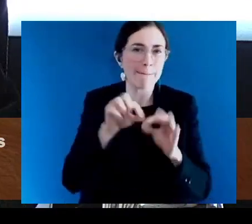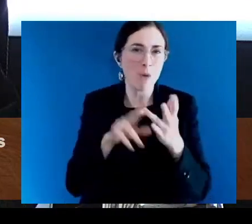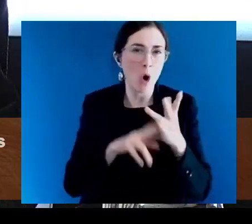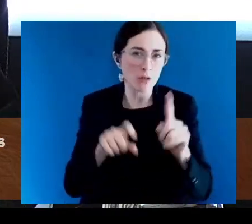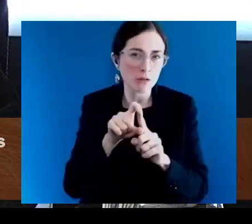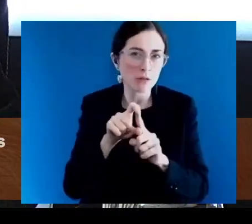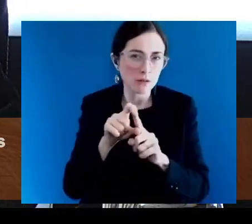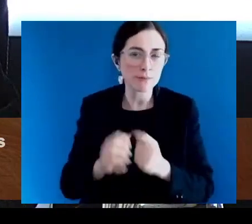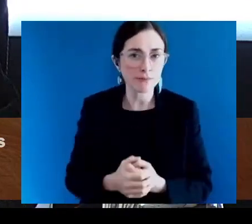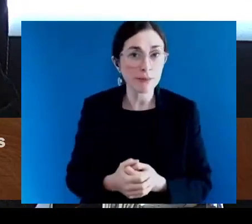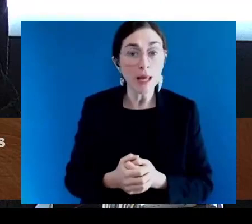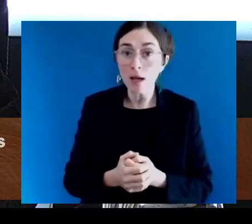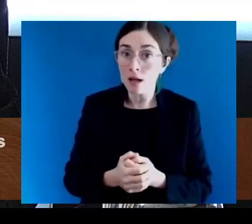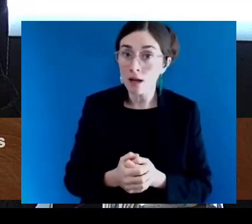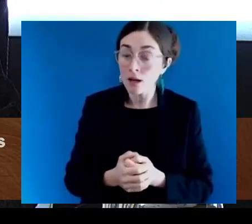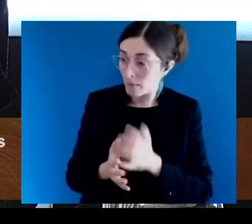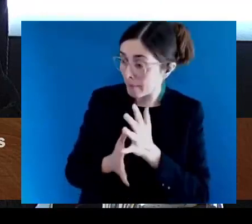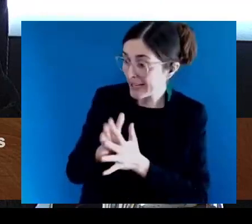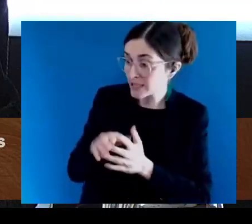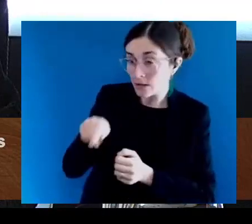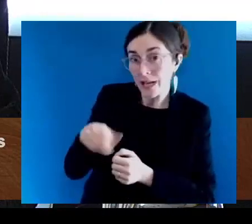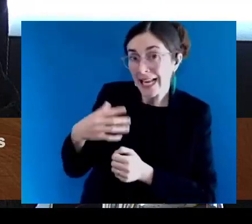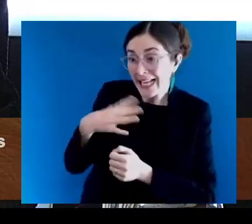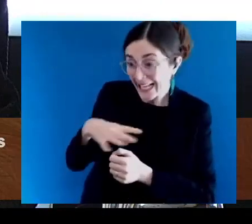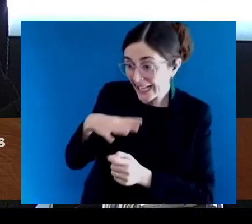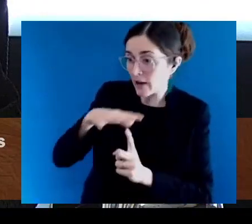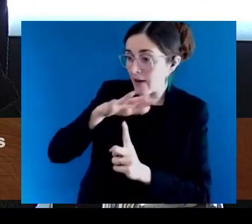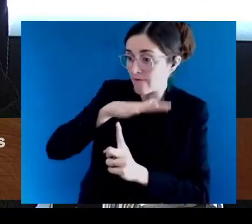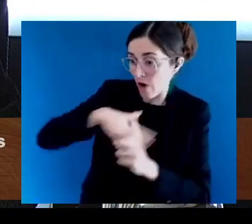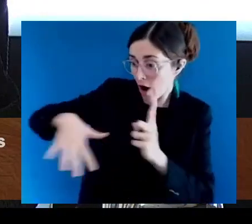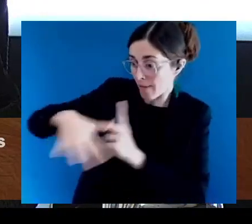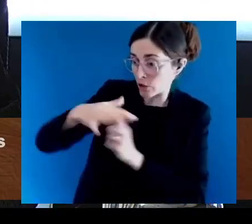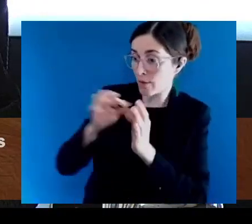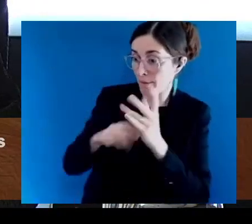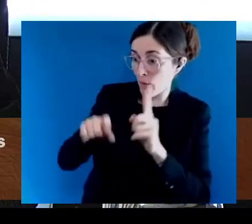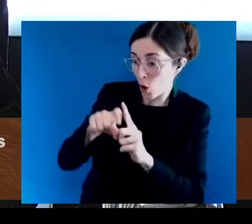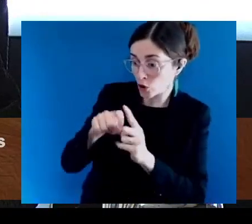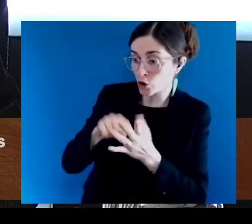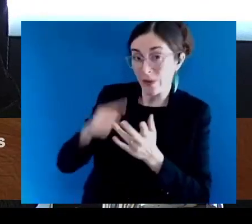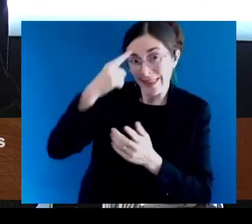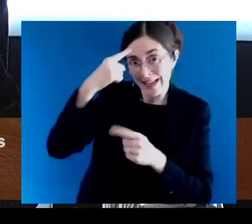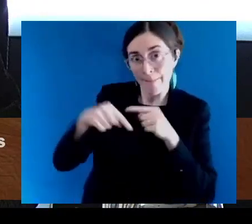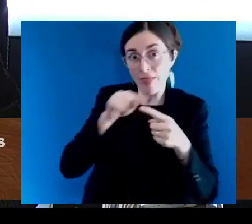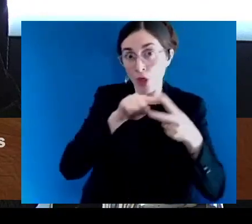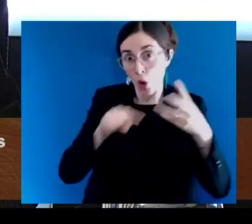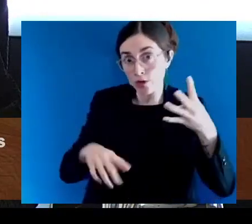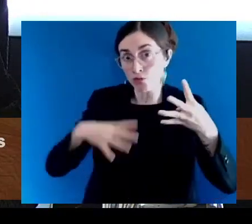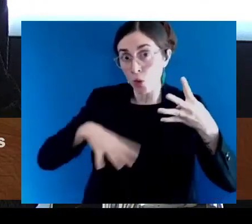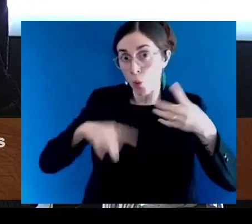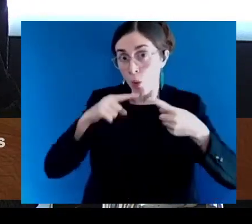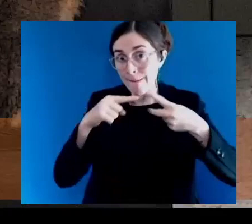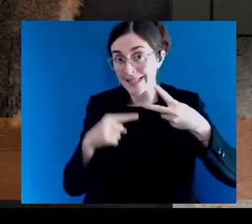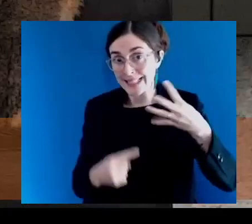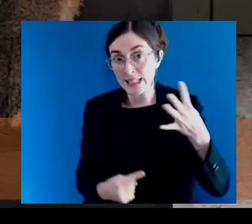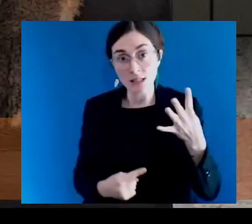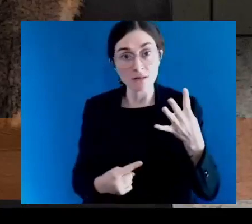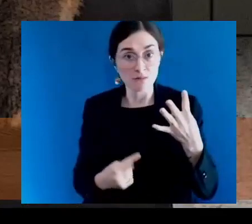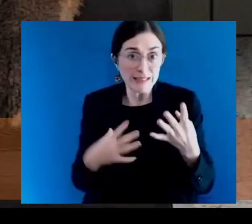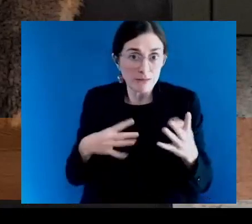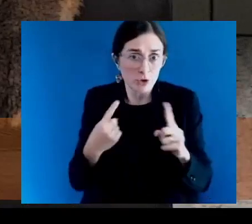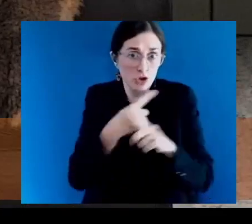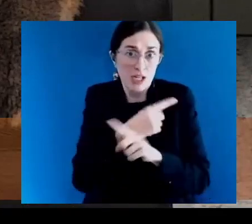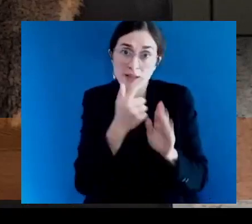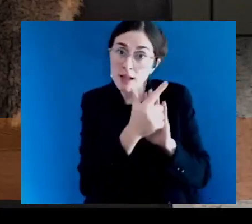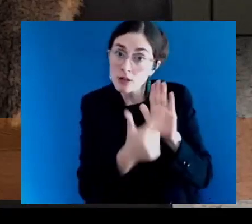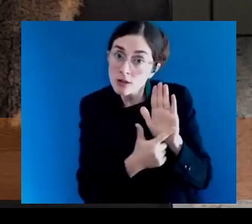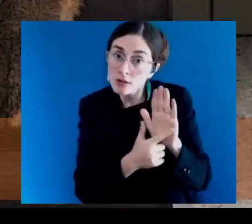to require an environmental bond to factor in those requirements, isn't there? With changes to legislation, regulations?